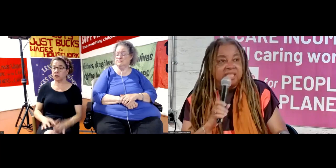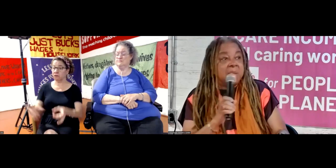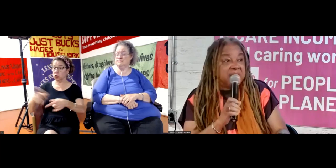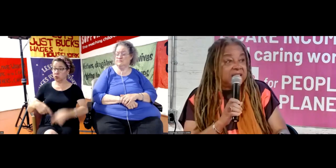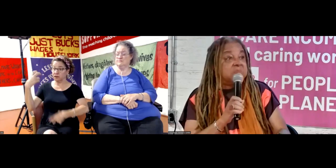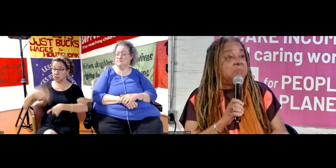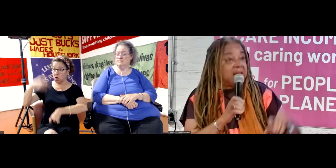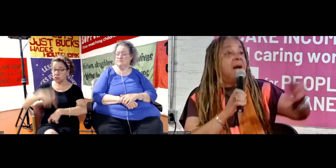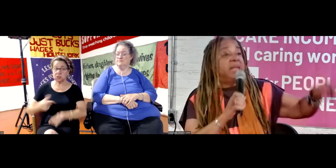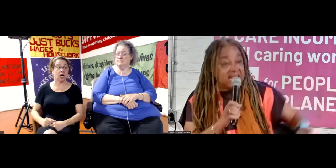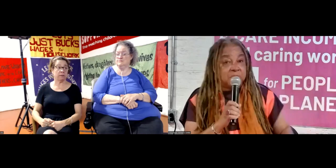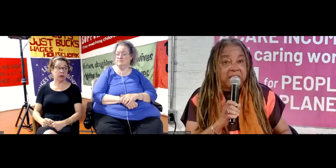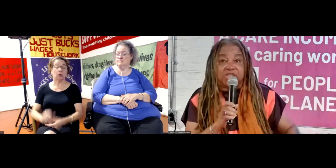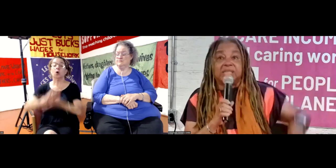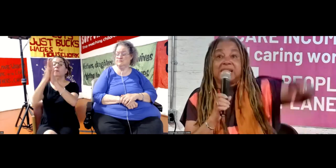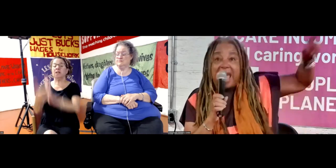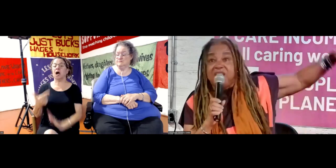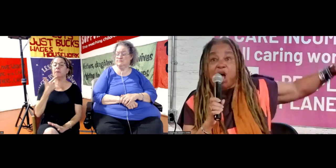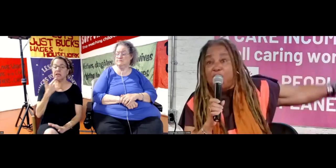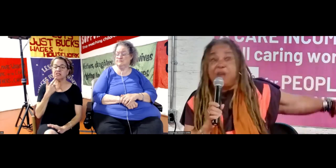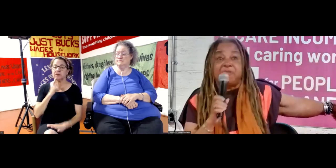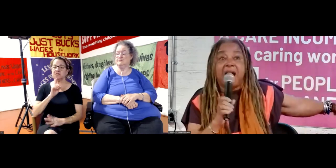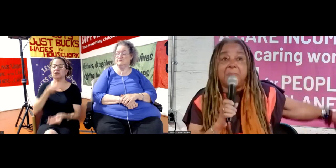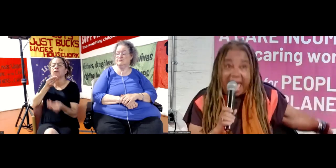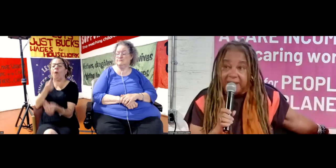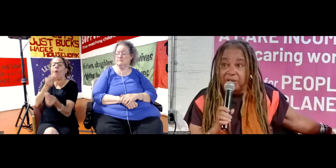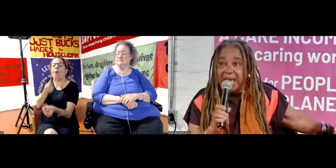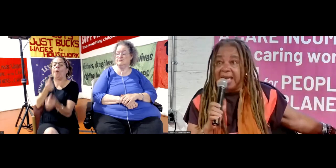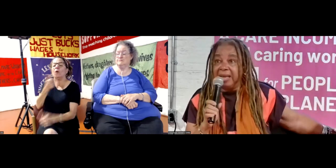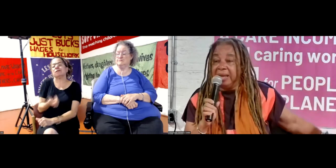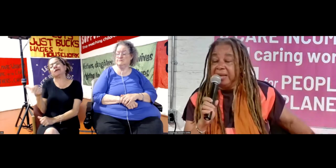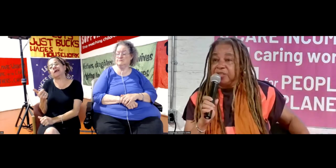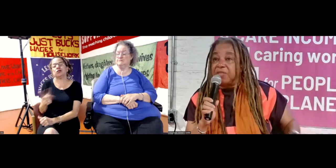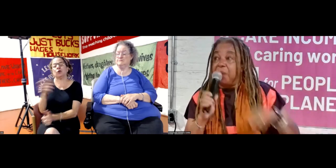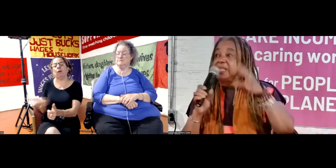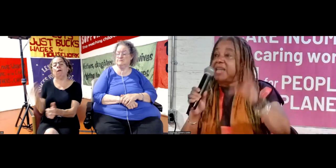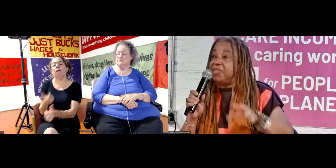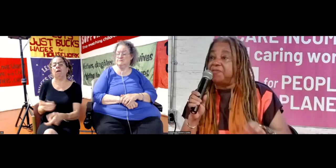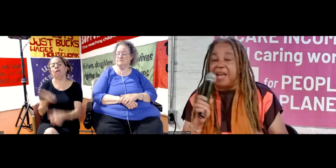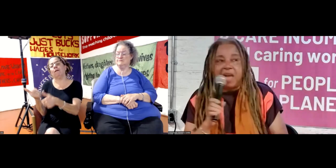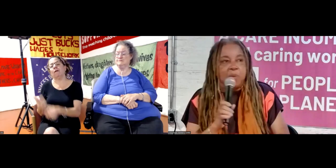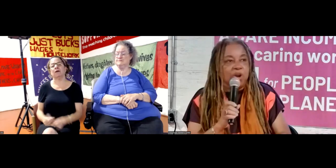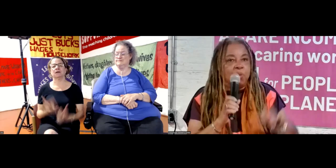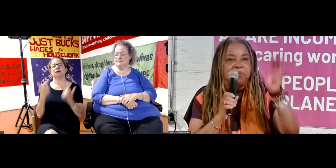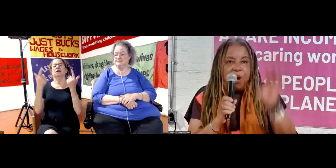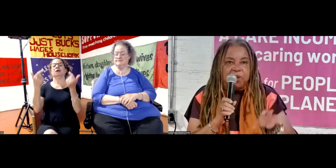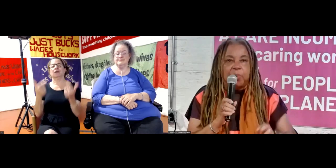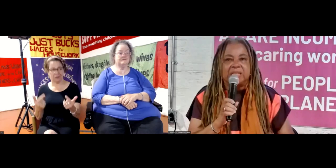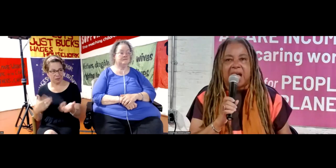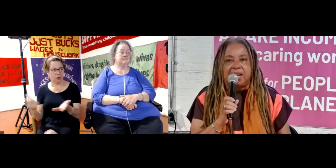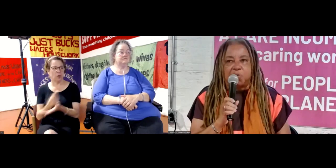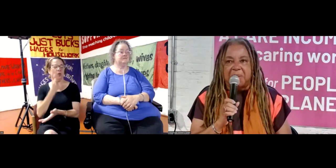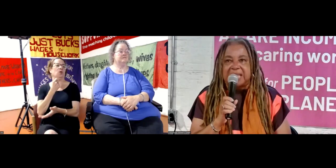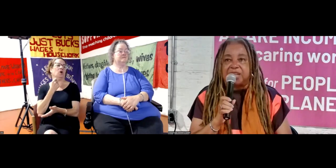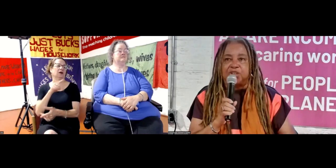time, some of us may become lesbians just to get y'all off of our back, okay? So that was another fight that went on. We formed the